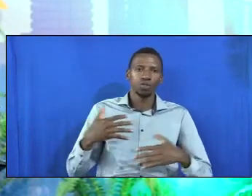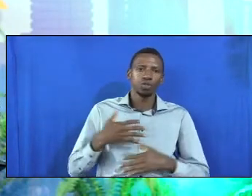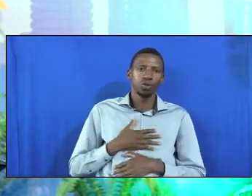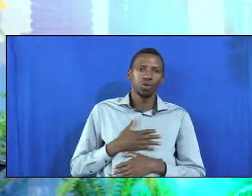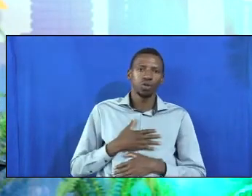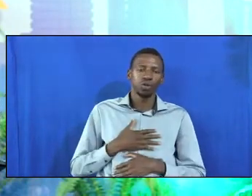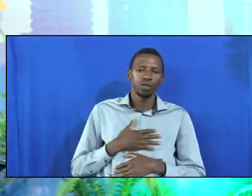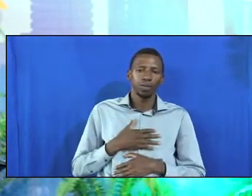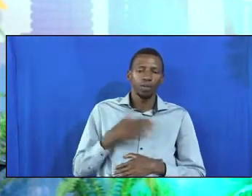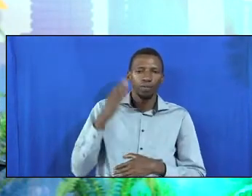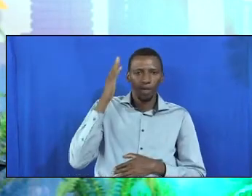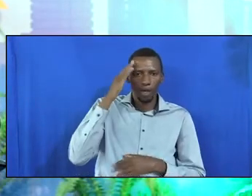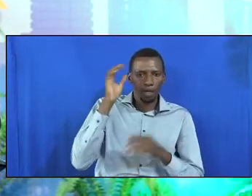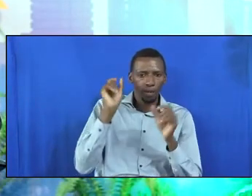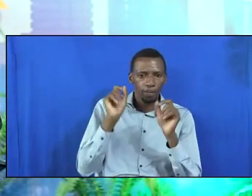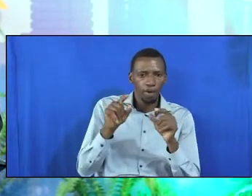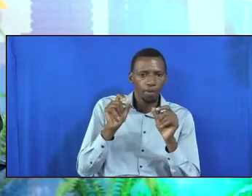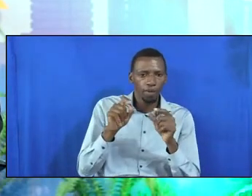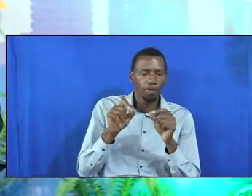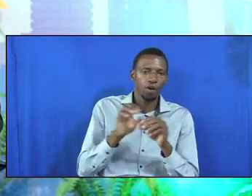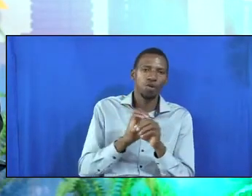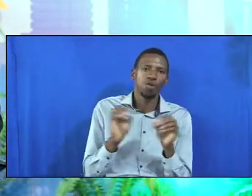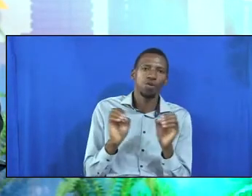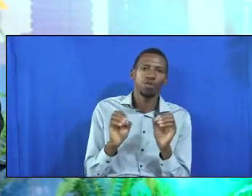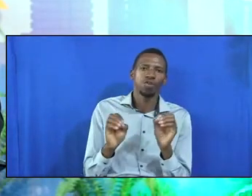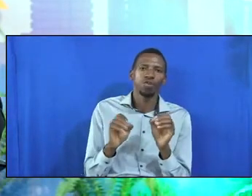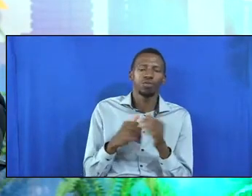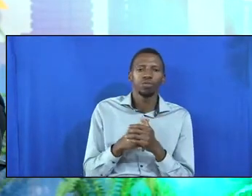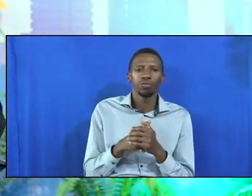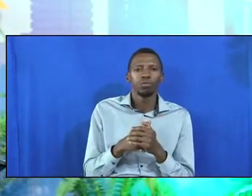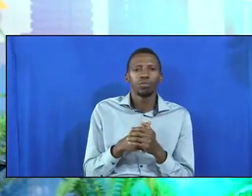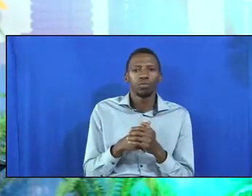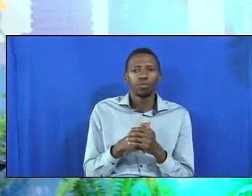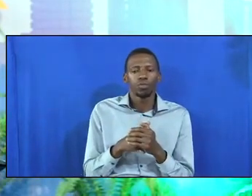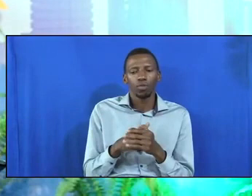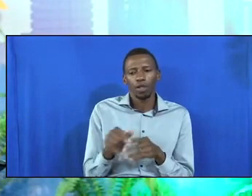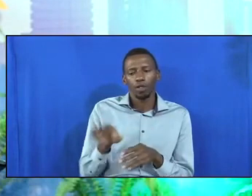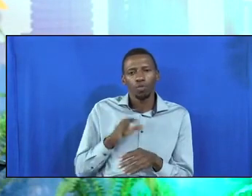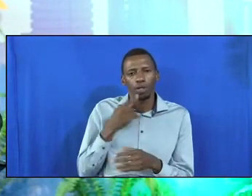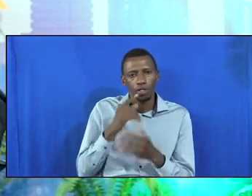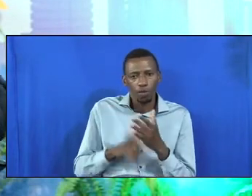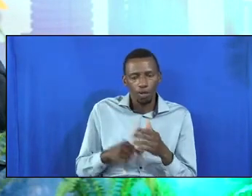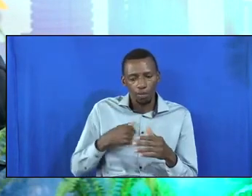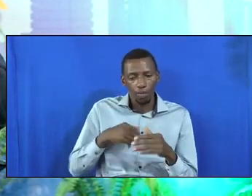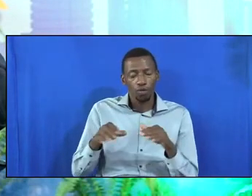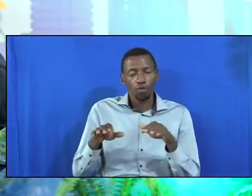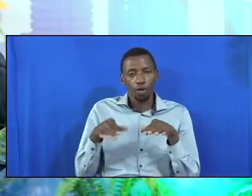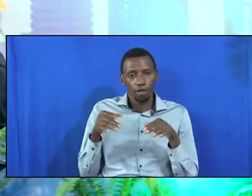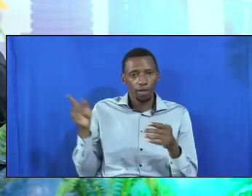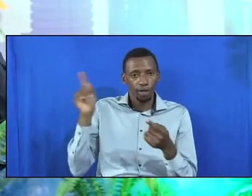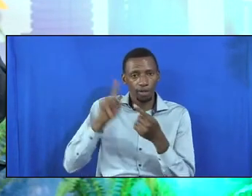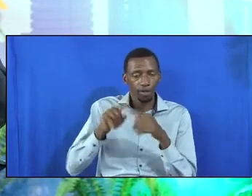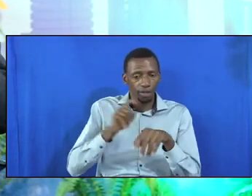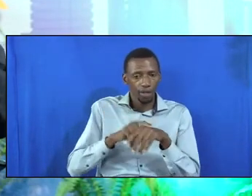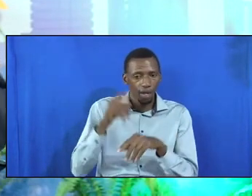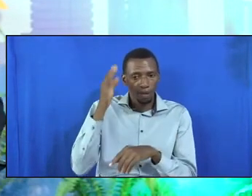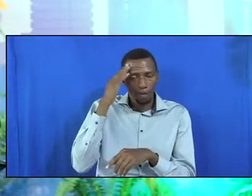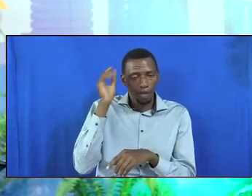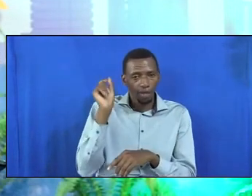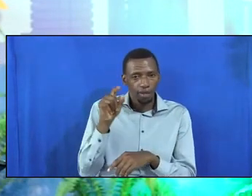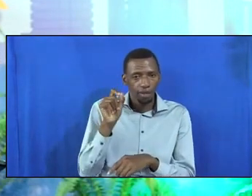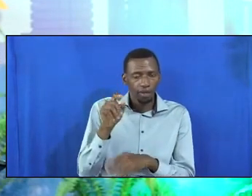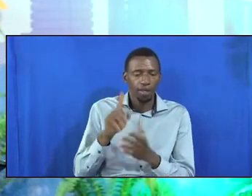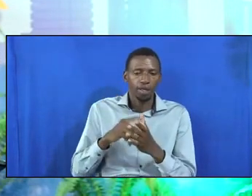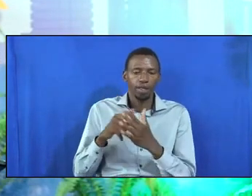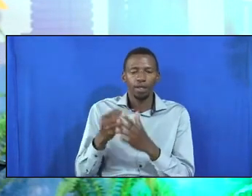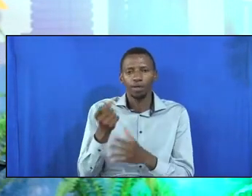she said, I'll wait until the headache is there, then I'll take my drugs. The whole of that day, she did not